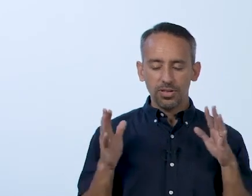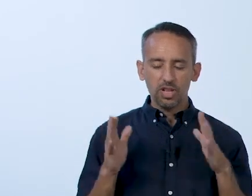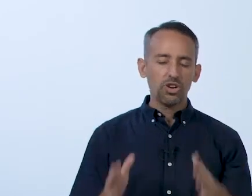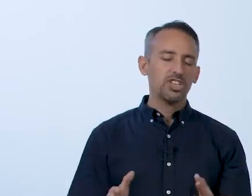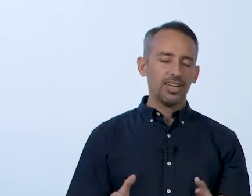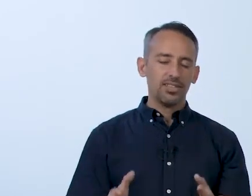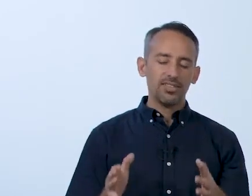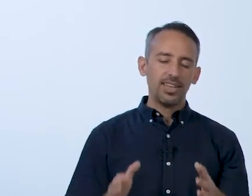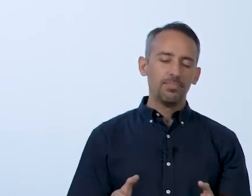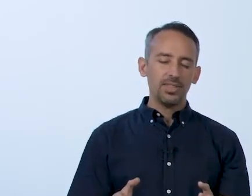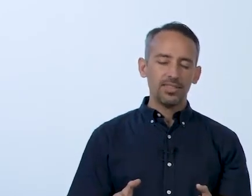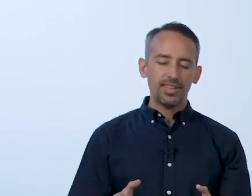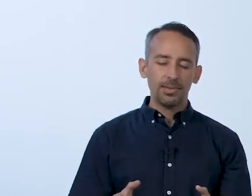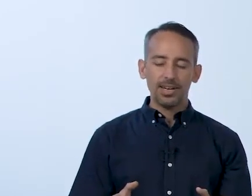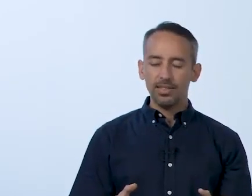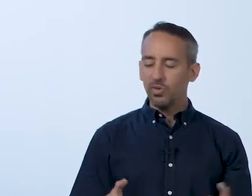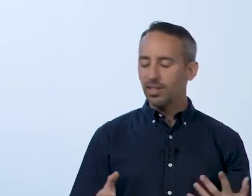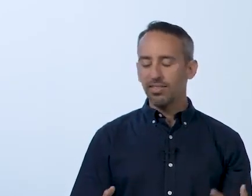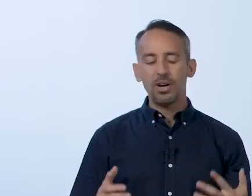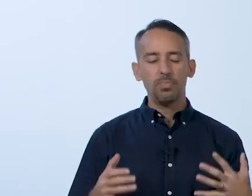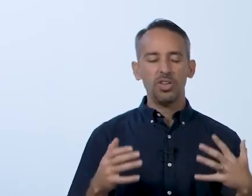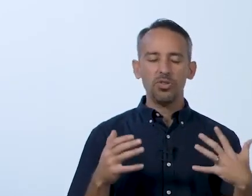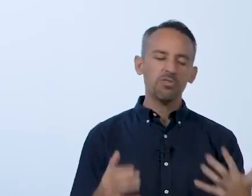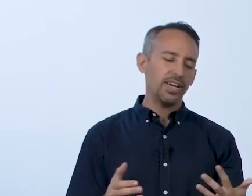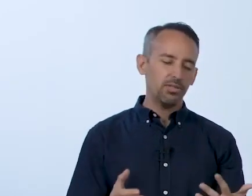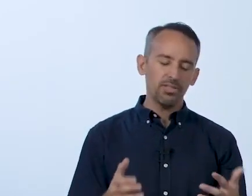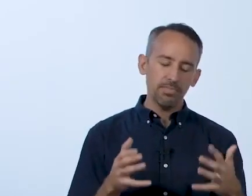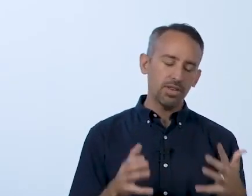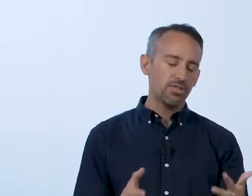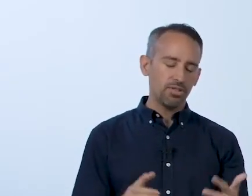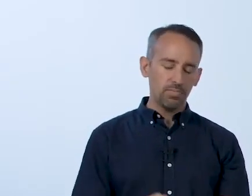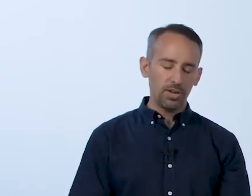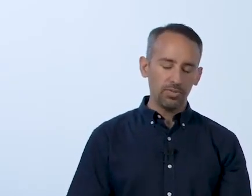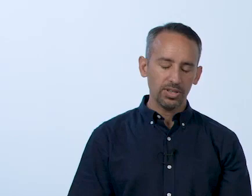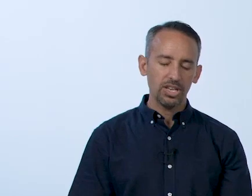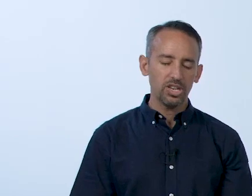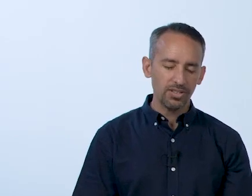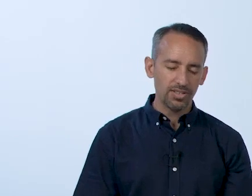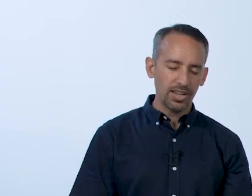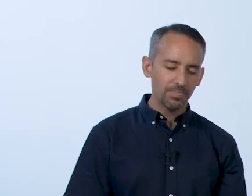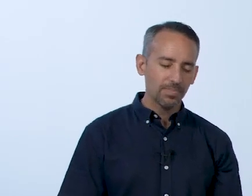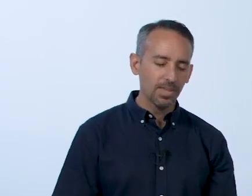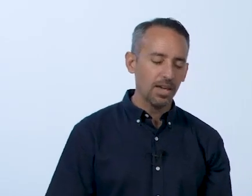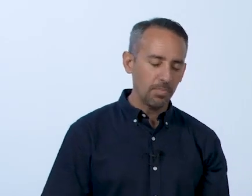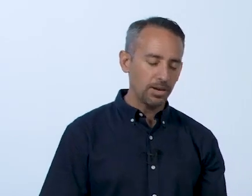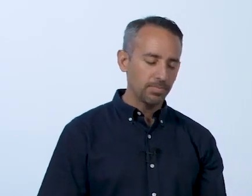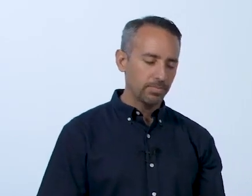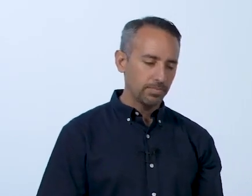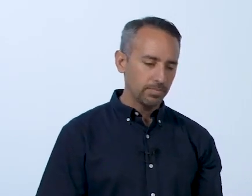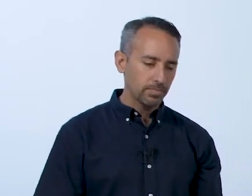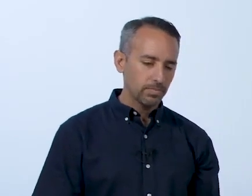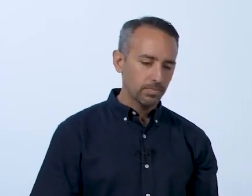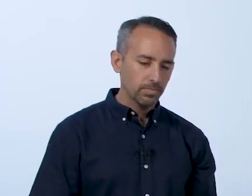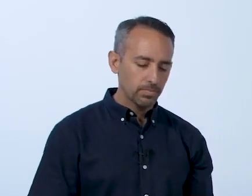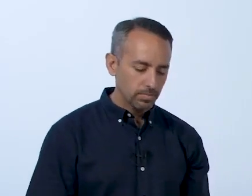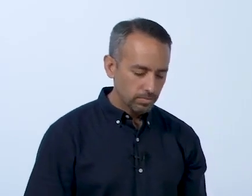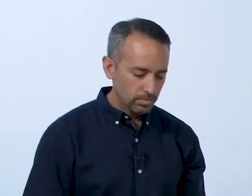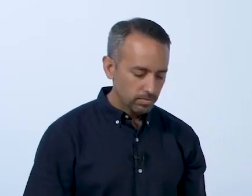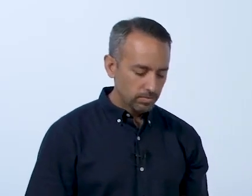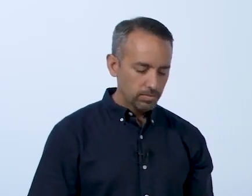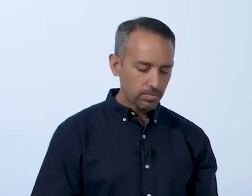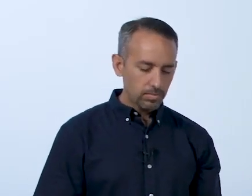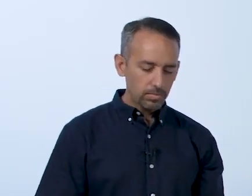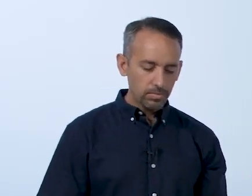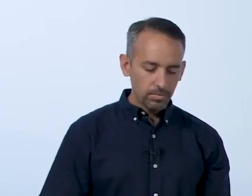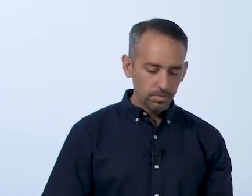for the church, God, to stand up in this time, God, that we can somehow be used by you to minister to people. In Jesus' name, amen. Father God, we come